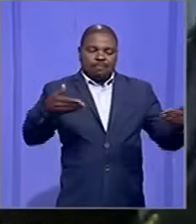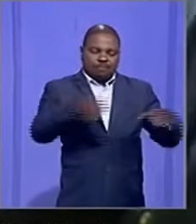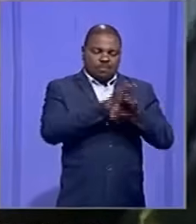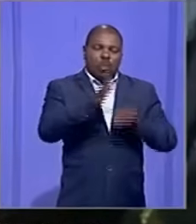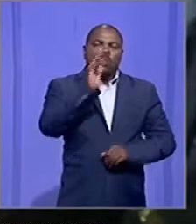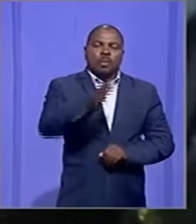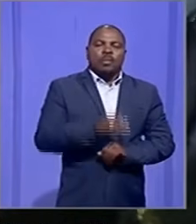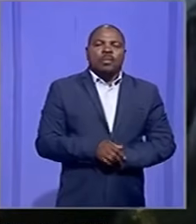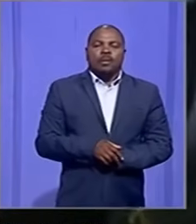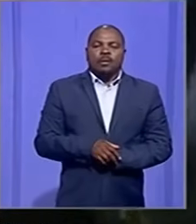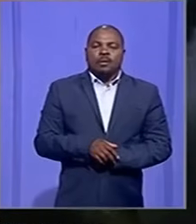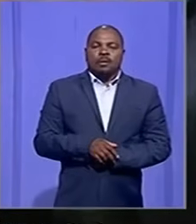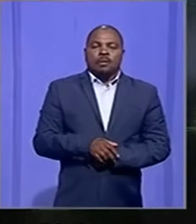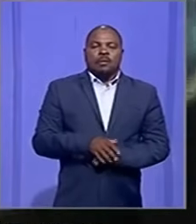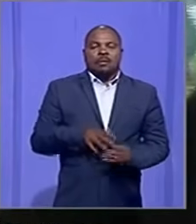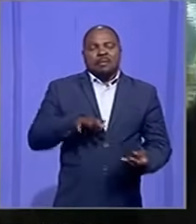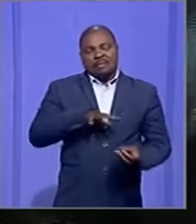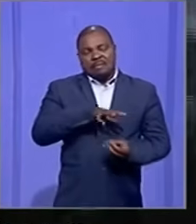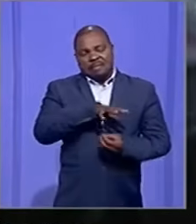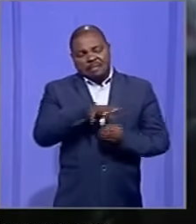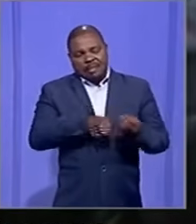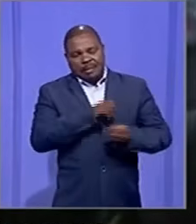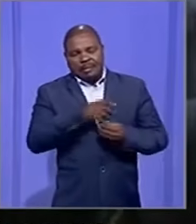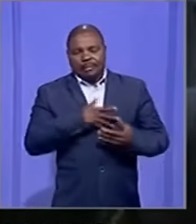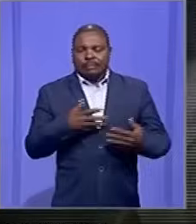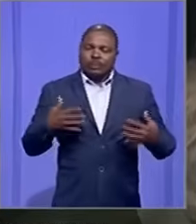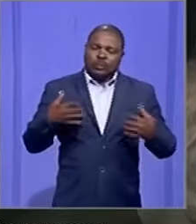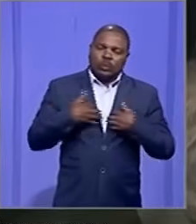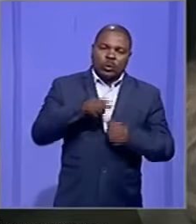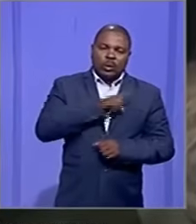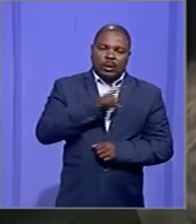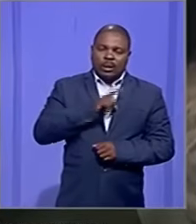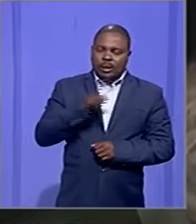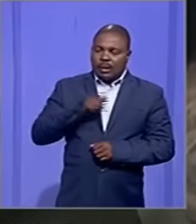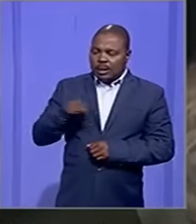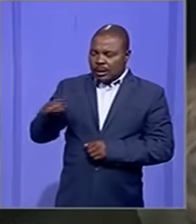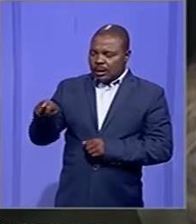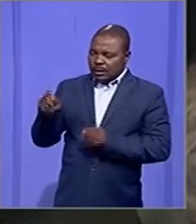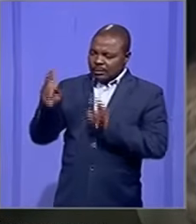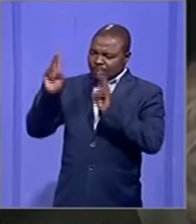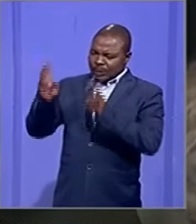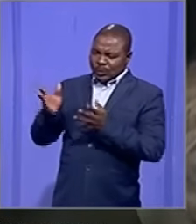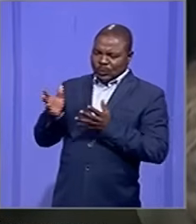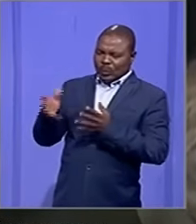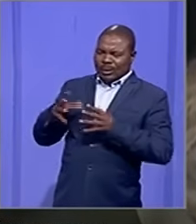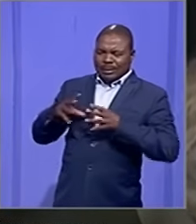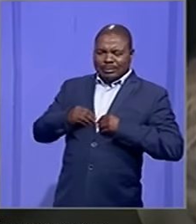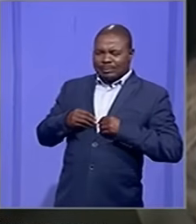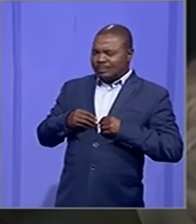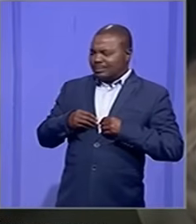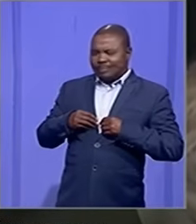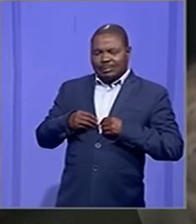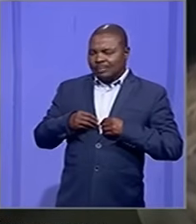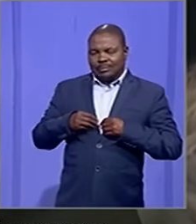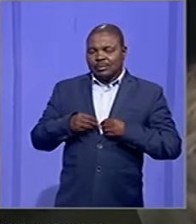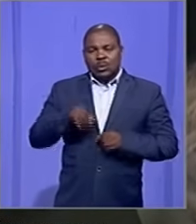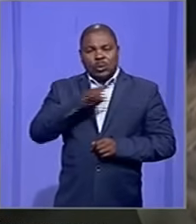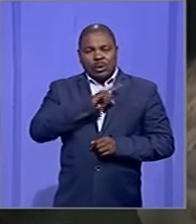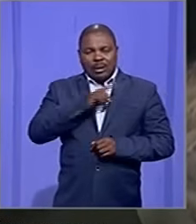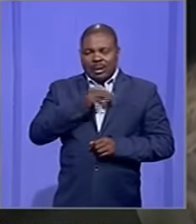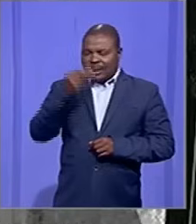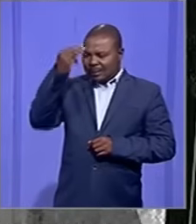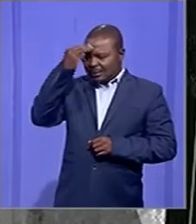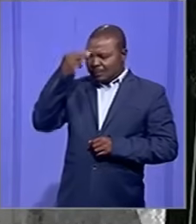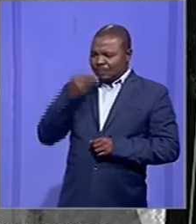le hloleha ho amohela ka moo le fumaneng maemo a Sebongile le re ho hang ha se setshwantsho